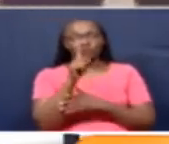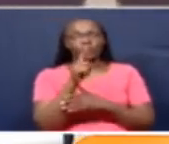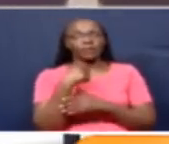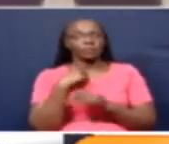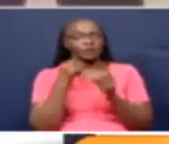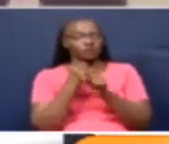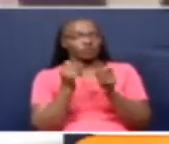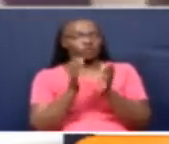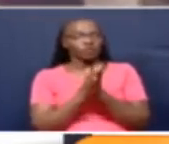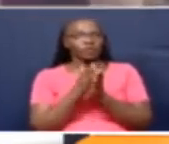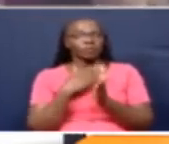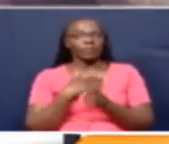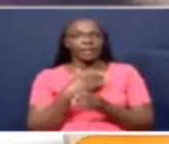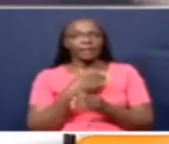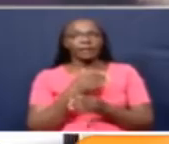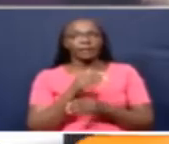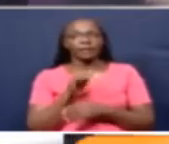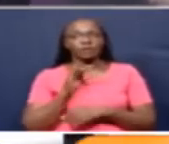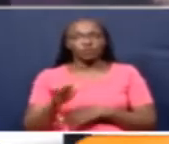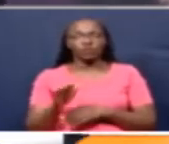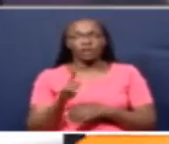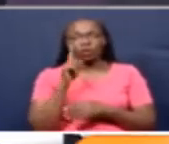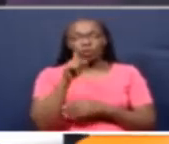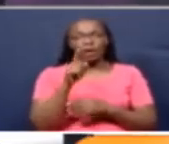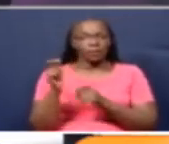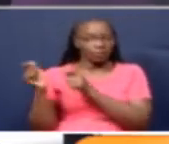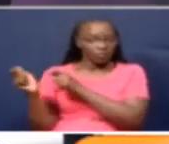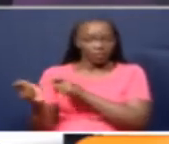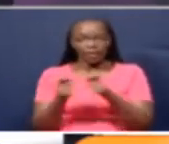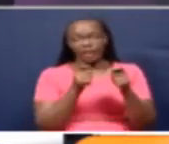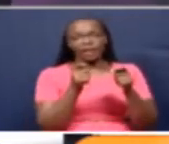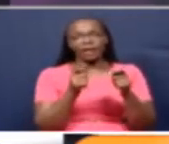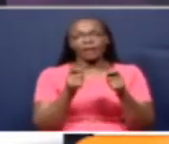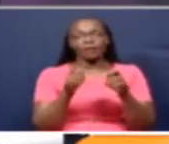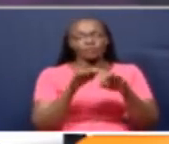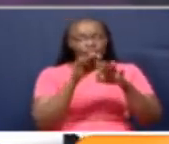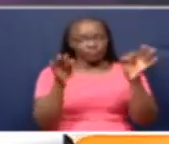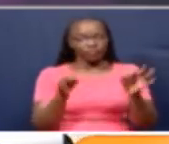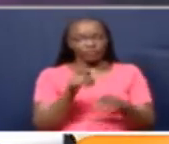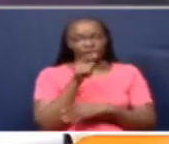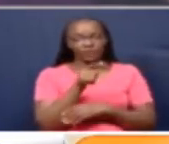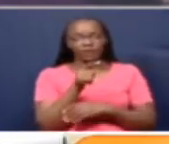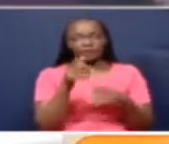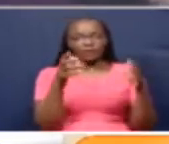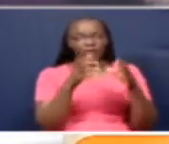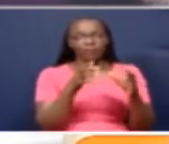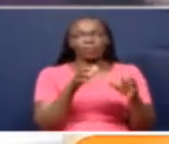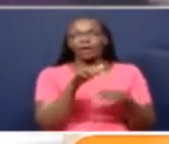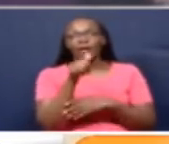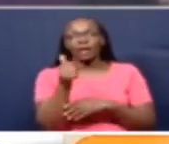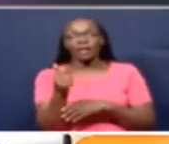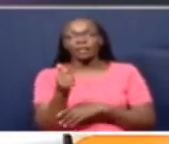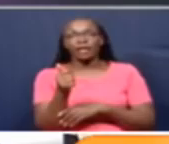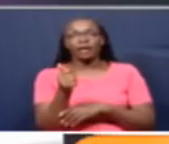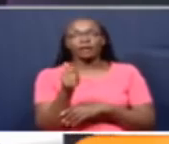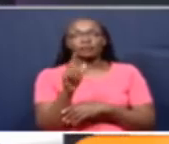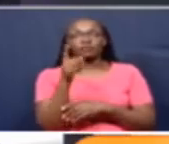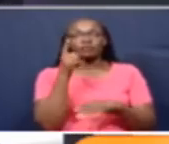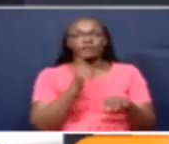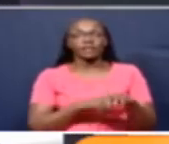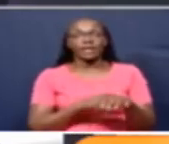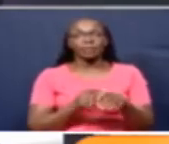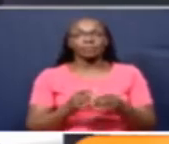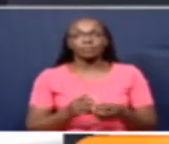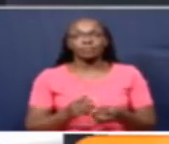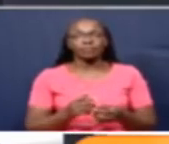yeah, and the one at Muthaiga Golf Club. Muthaiga Country Club? Yeah, Country Club. How was that? Oh, I've never had so